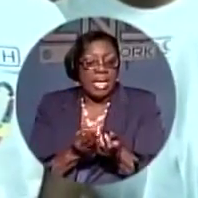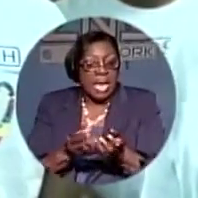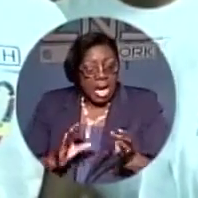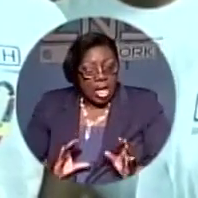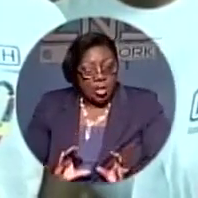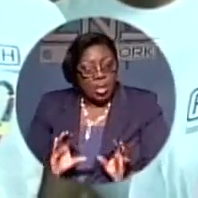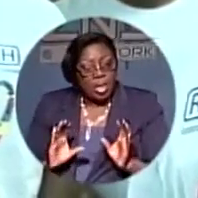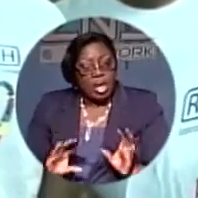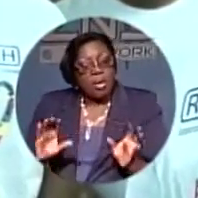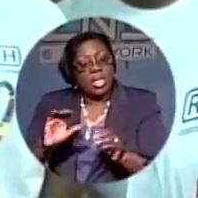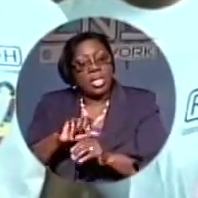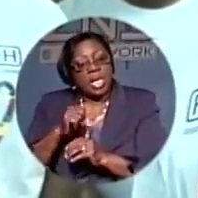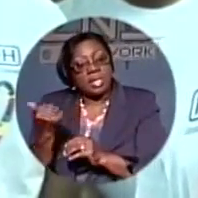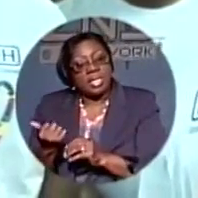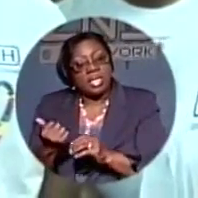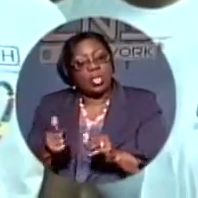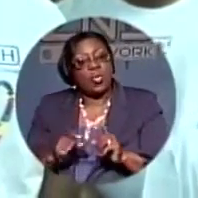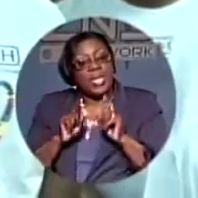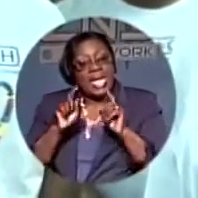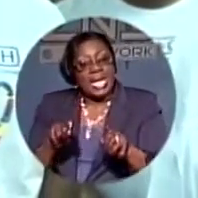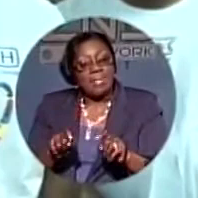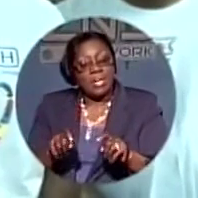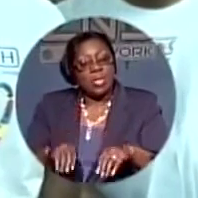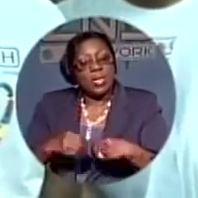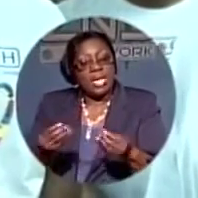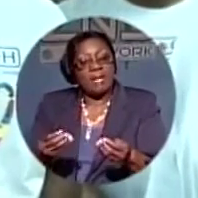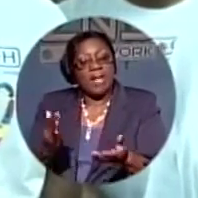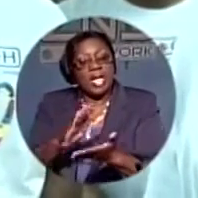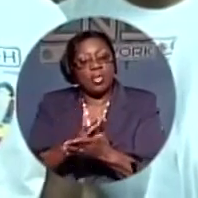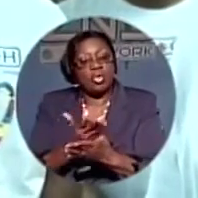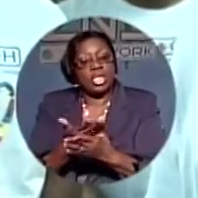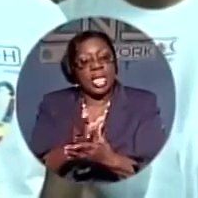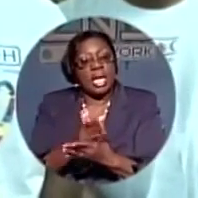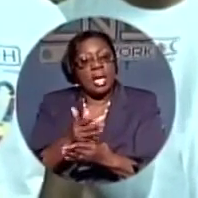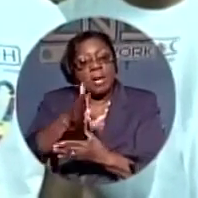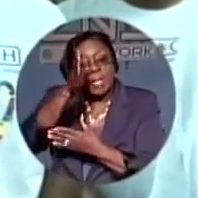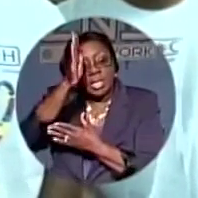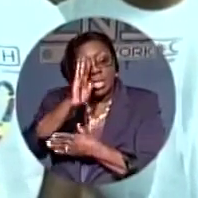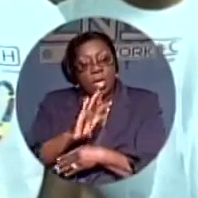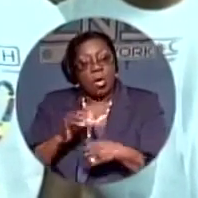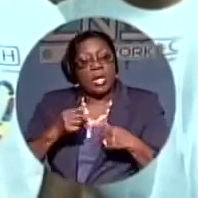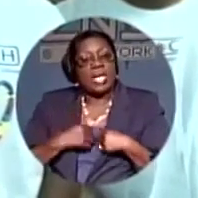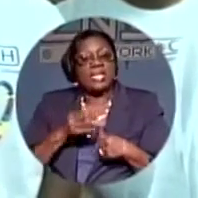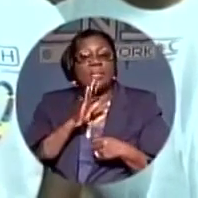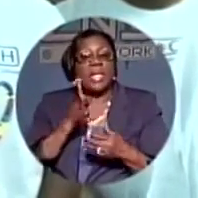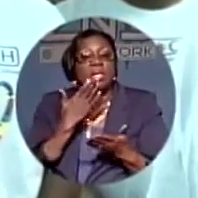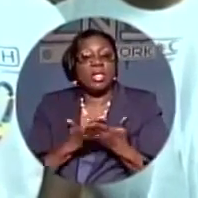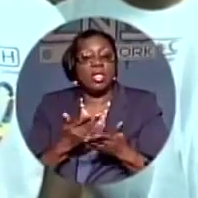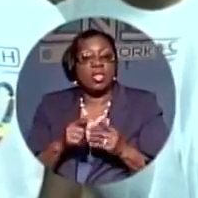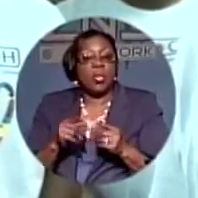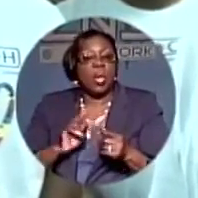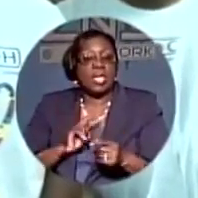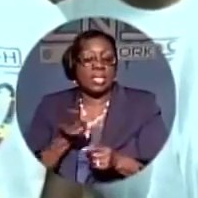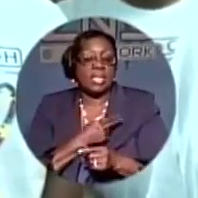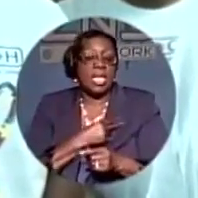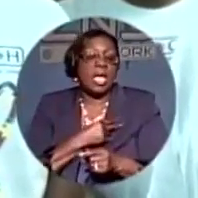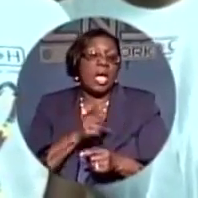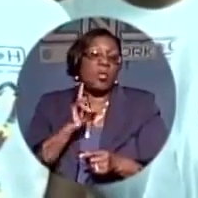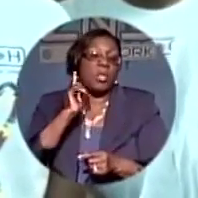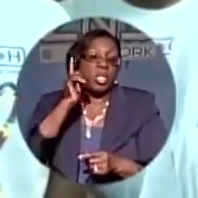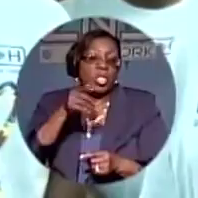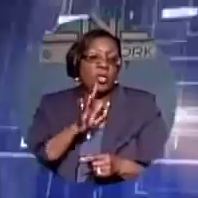encourage others to be able to give and to share, because God has been good to us, He has blessed us, and we should be about giving